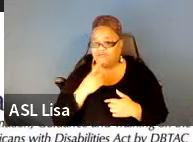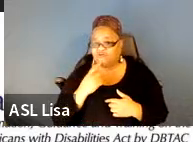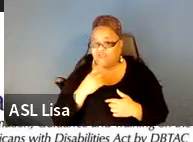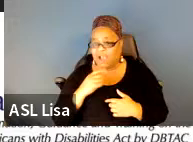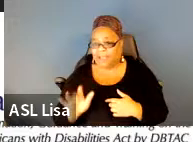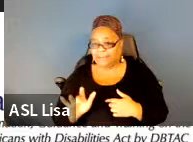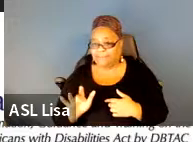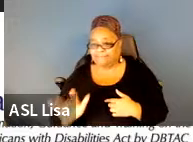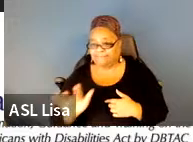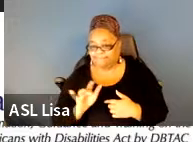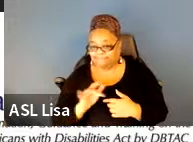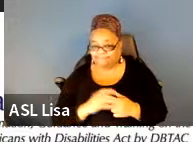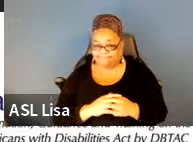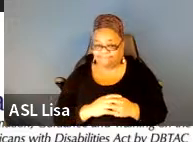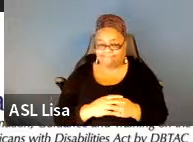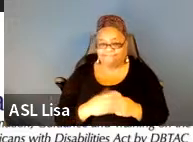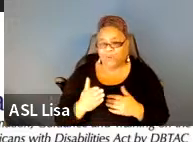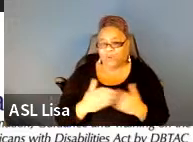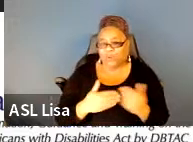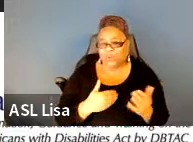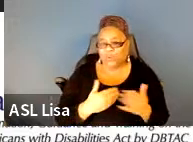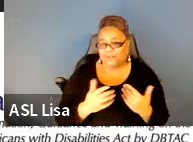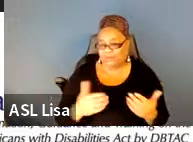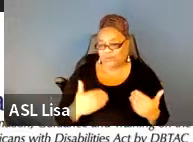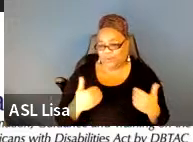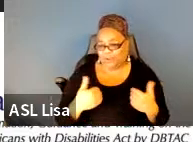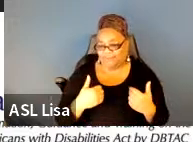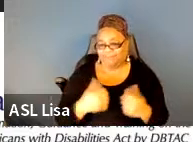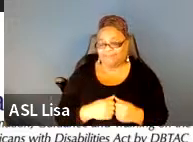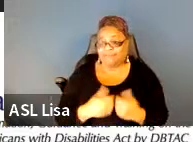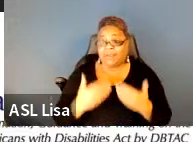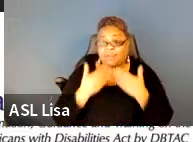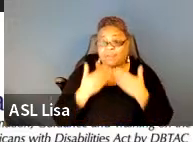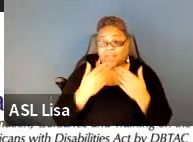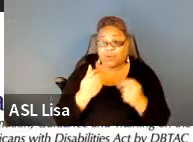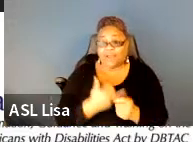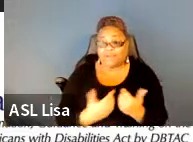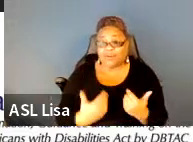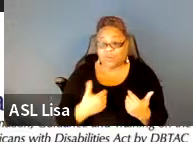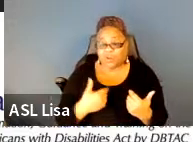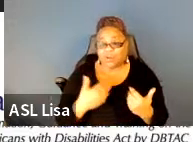device that you're using, phone or mobile device. Thank you, everyone, and have a good rest of your day.